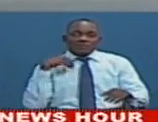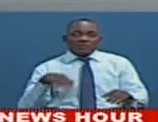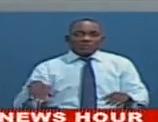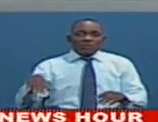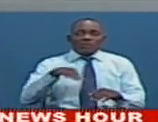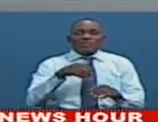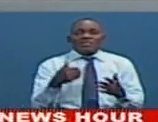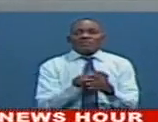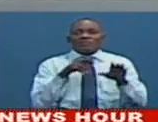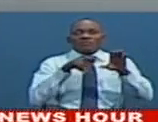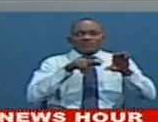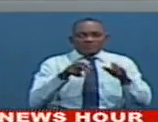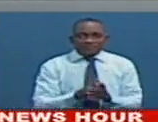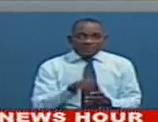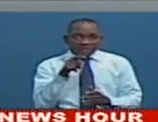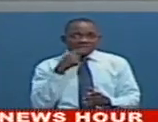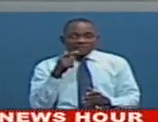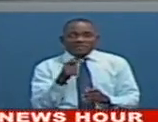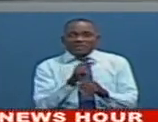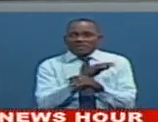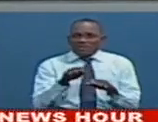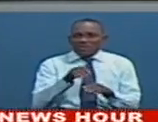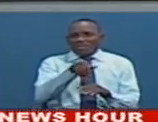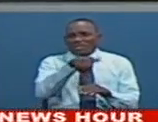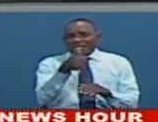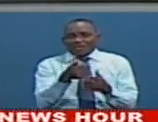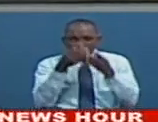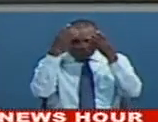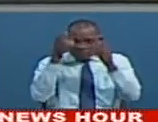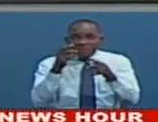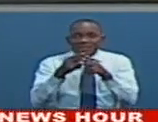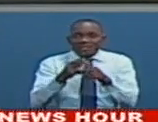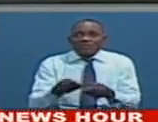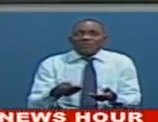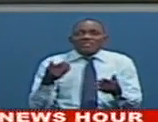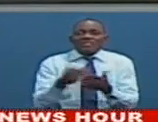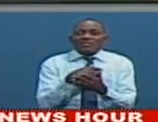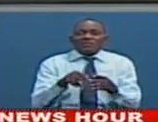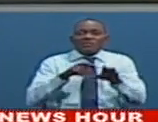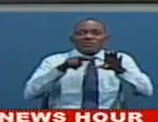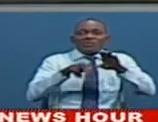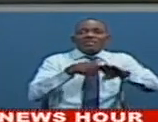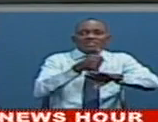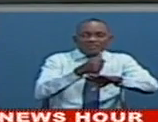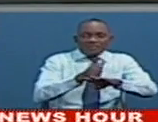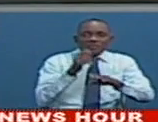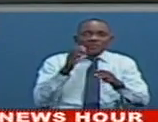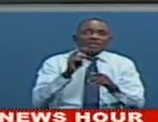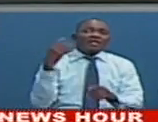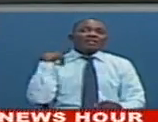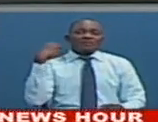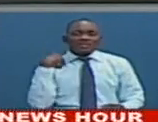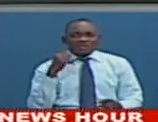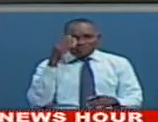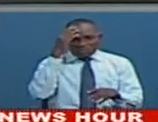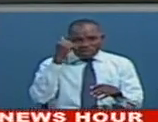proposed new regions. He said there has not been any predetermined names for the proposed regions and locations of their capitals